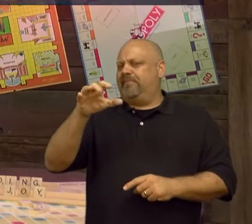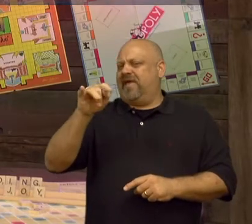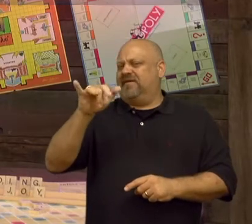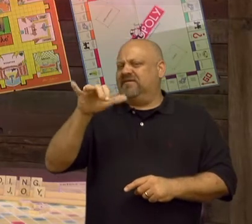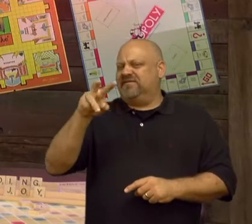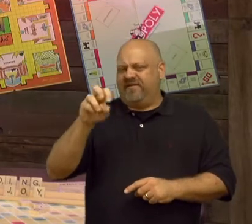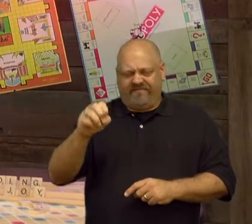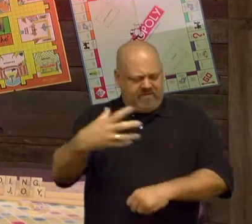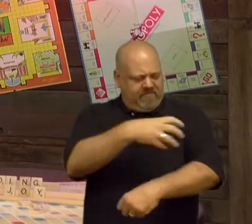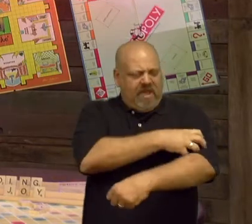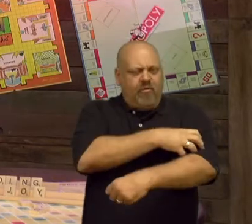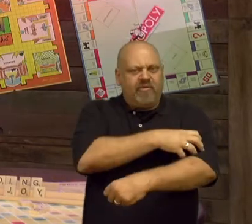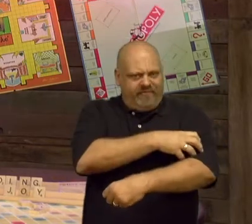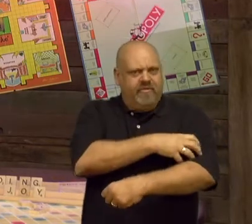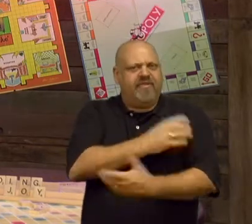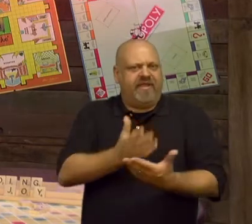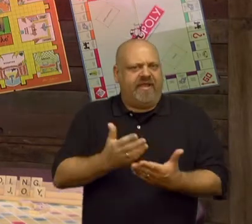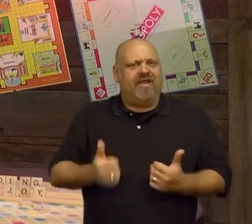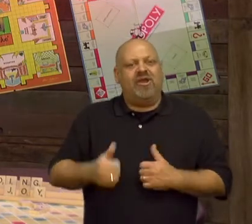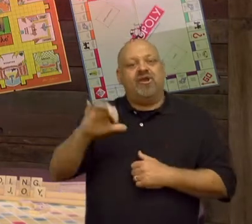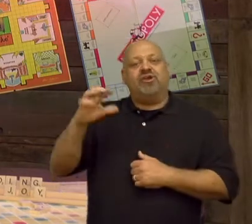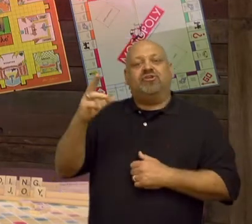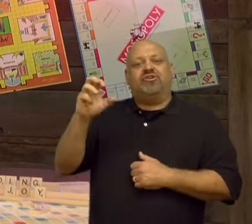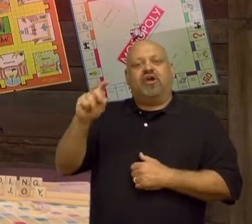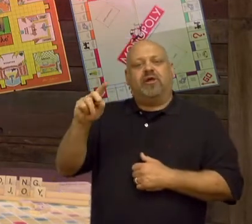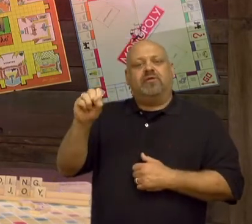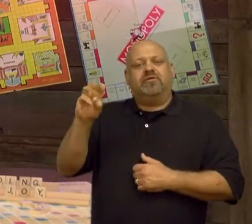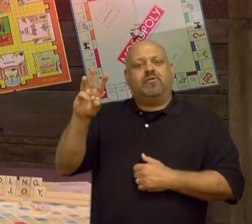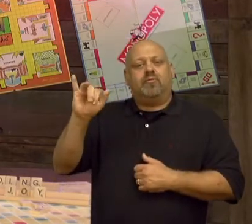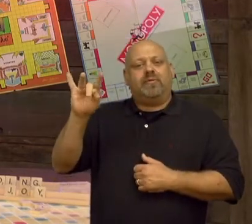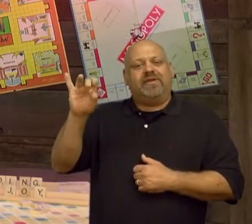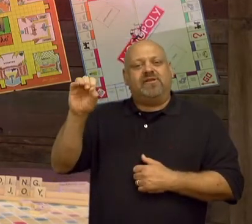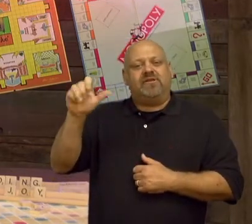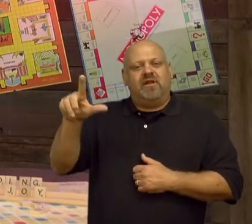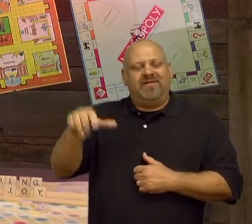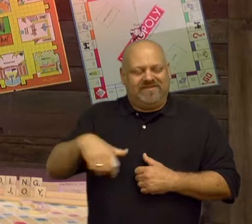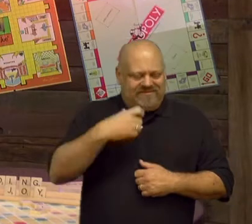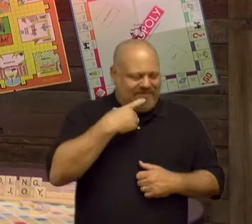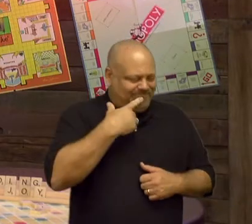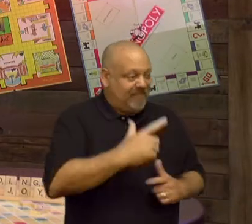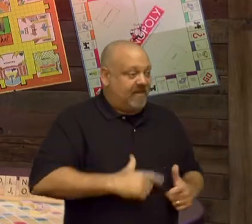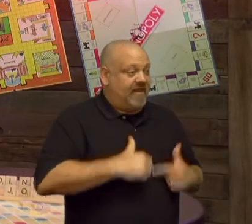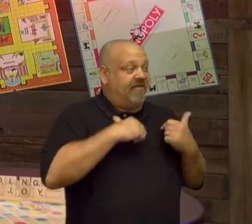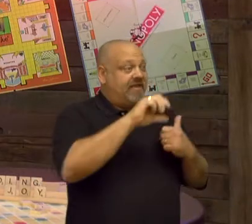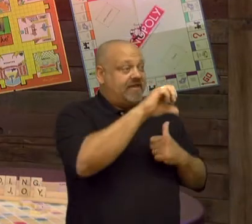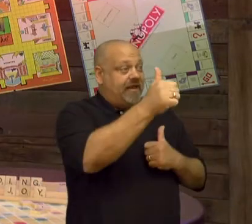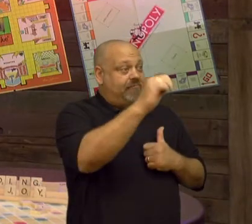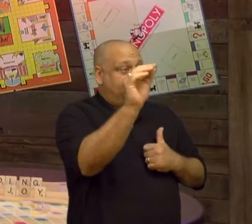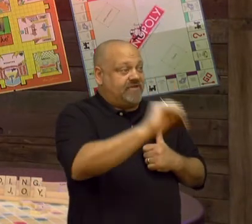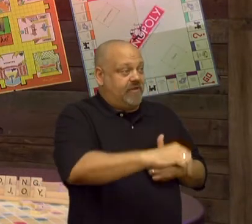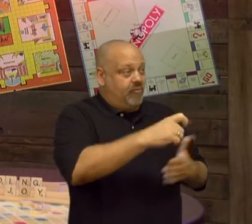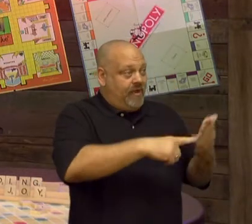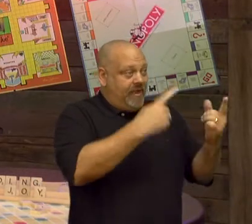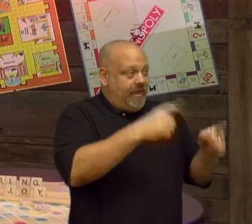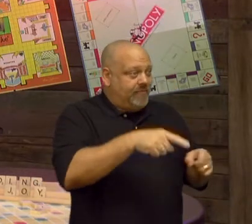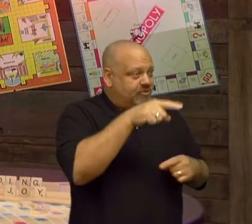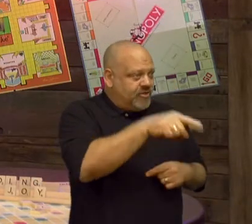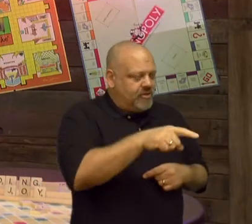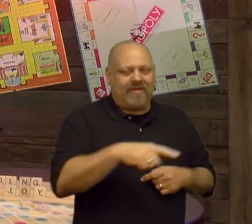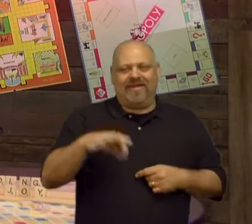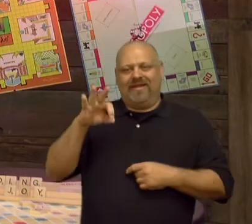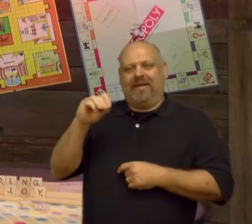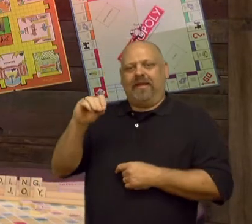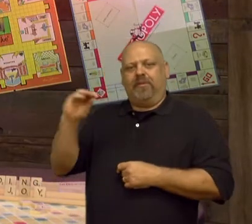powerful thing. Chuck Swindoll said that life is 10% of what happens to you, but